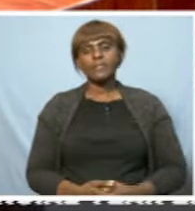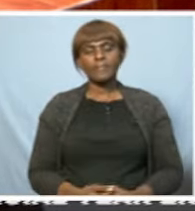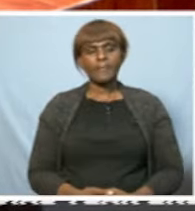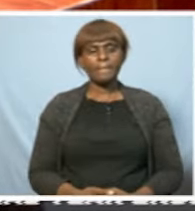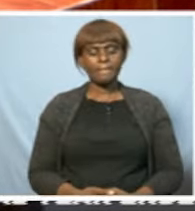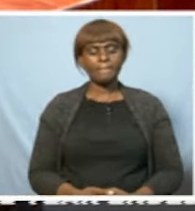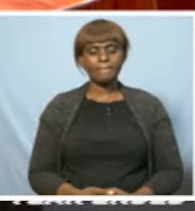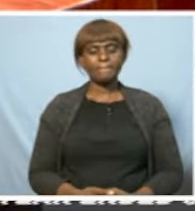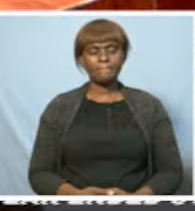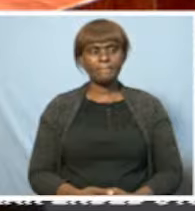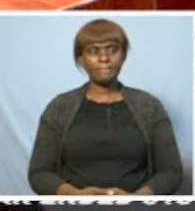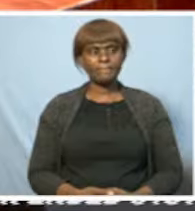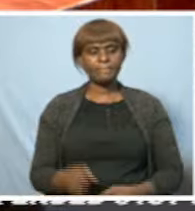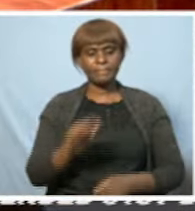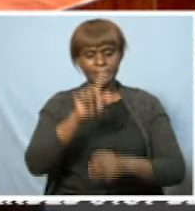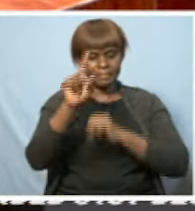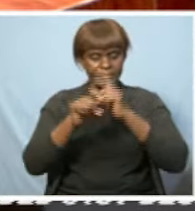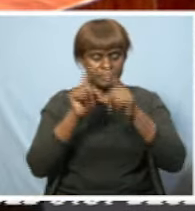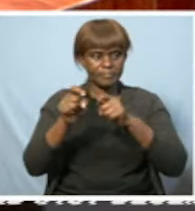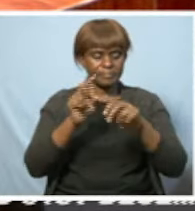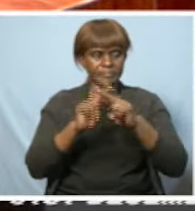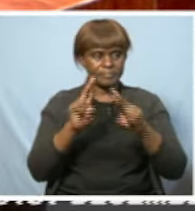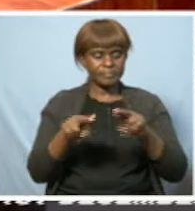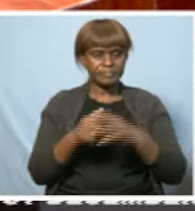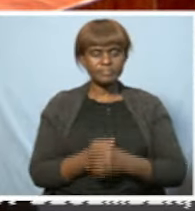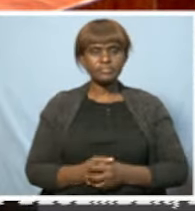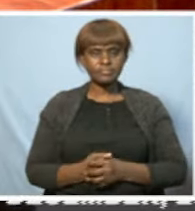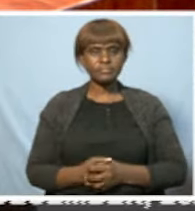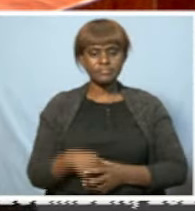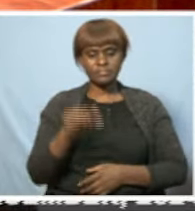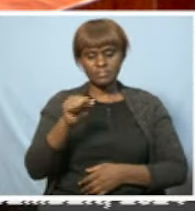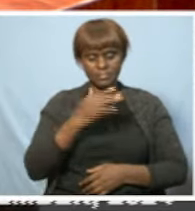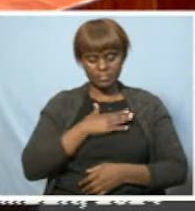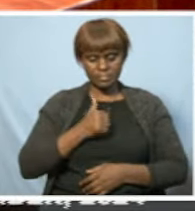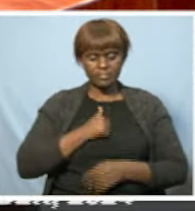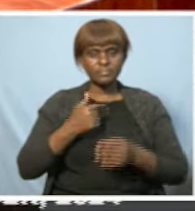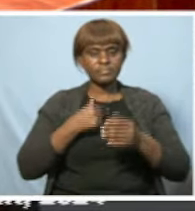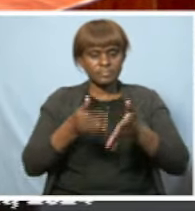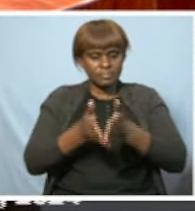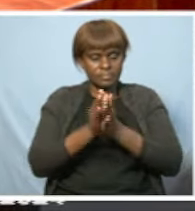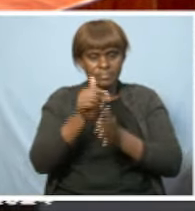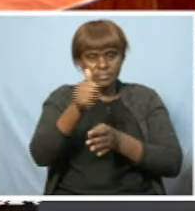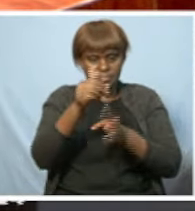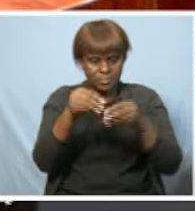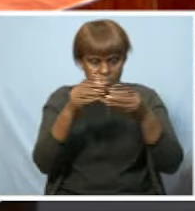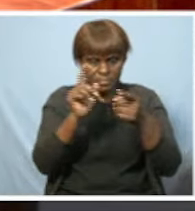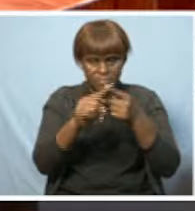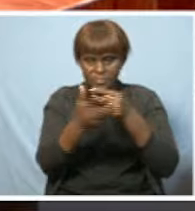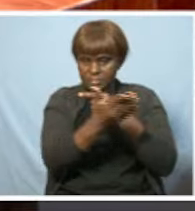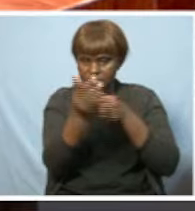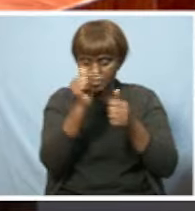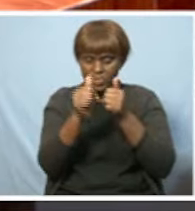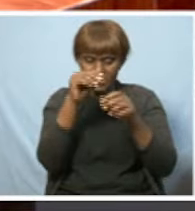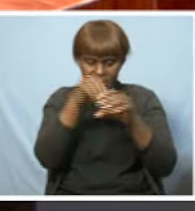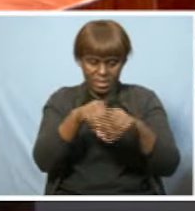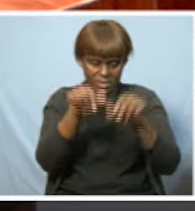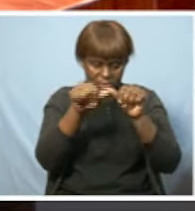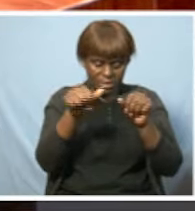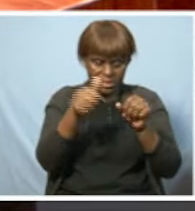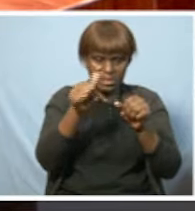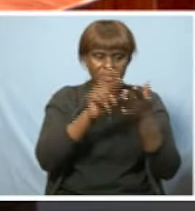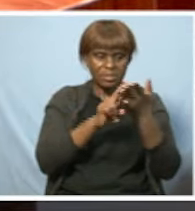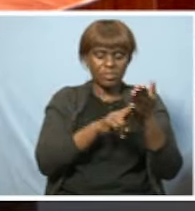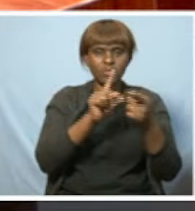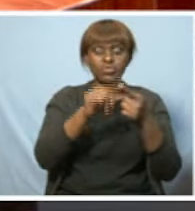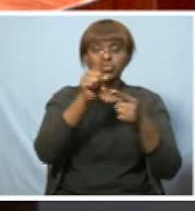Yes, go through the question again, Chair. Yes, so I was asking, do you give latitude? Because the internal auditor reports to you